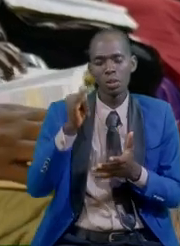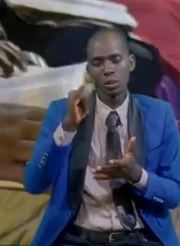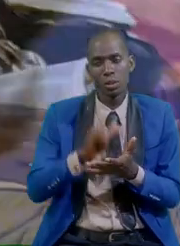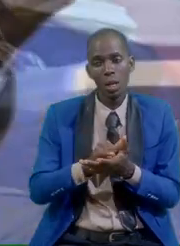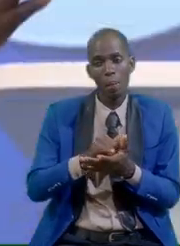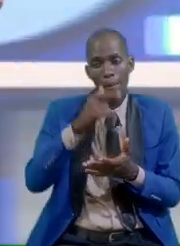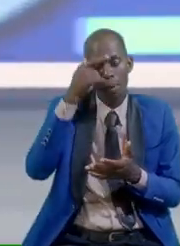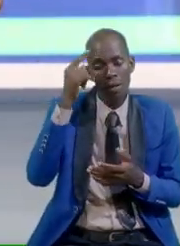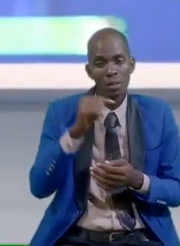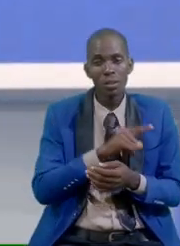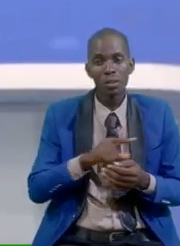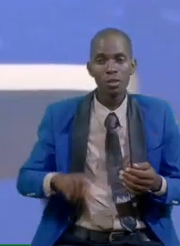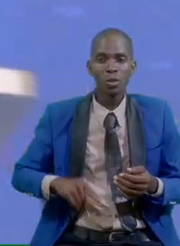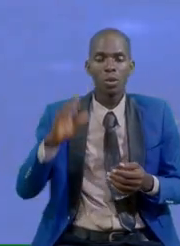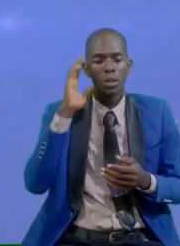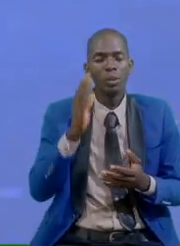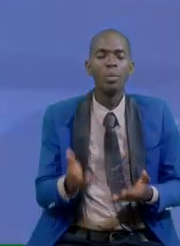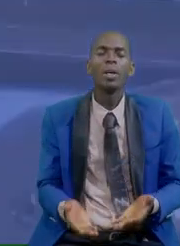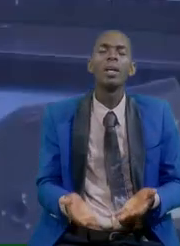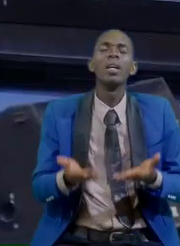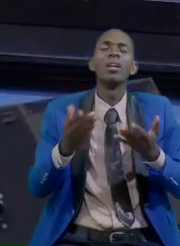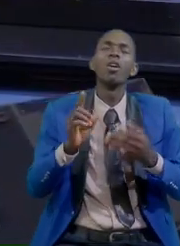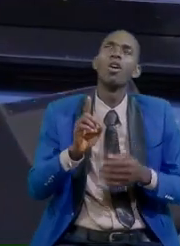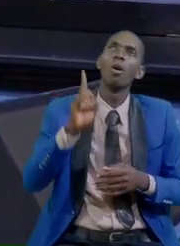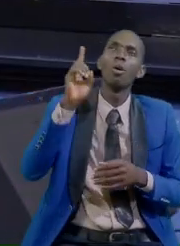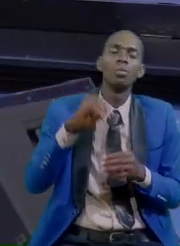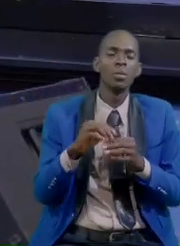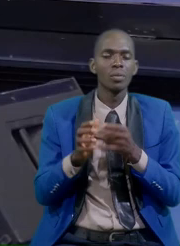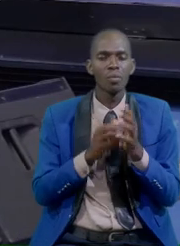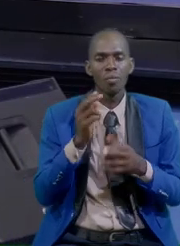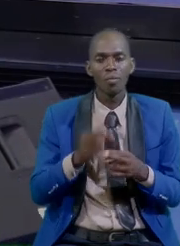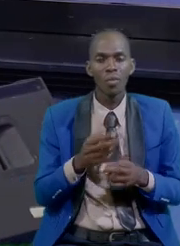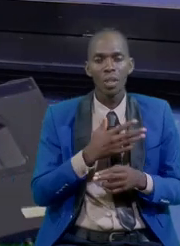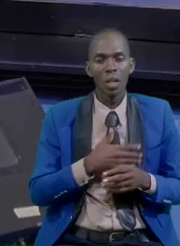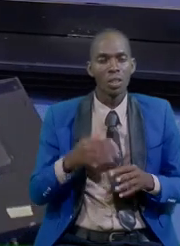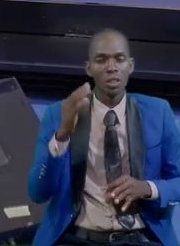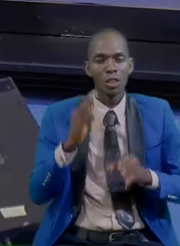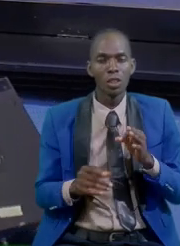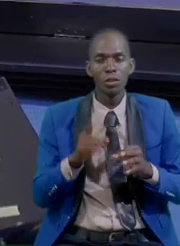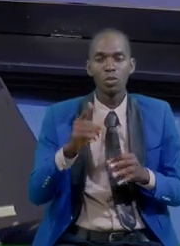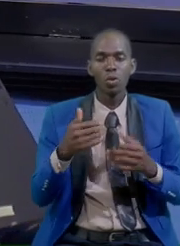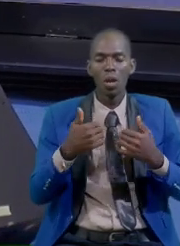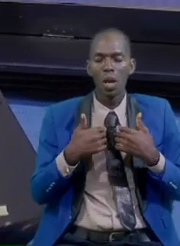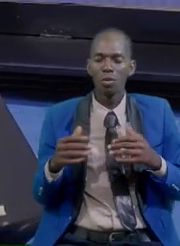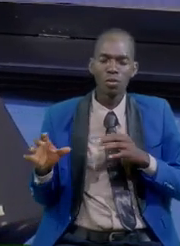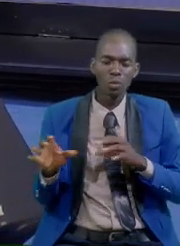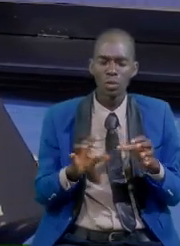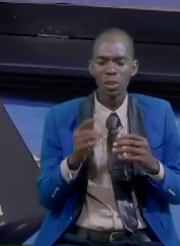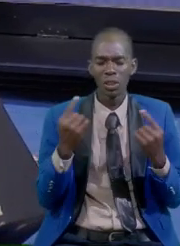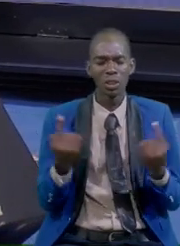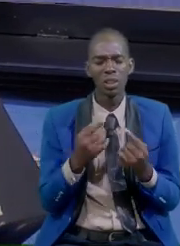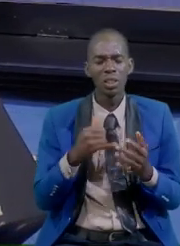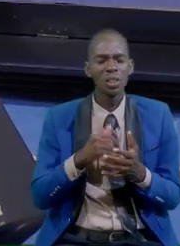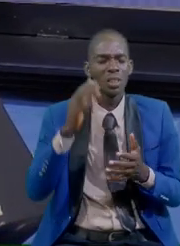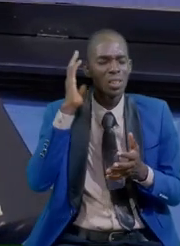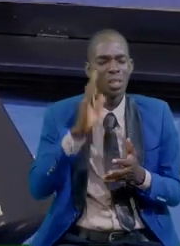will raise you up. And if he had committed sins, they shall be forgiven him. Your sins